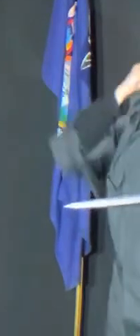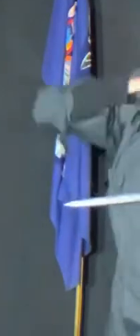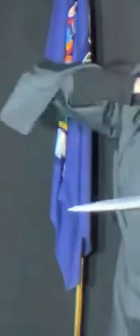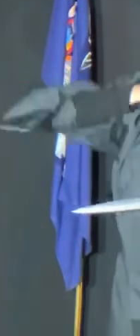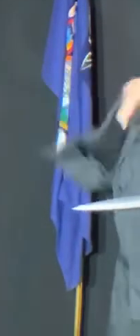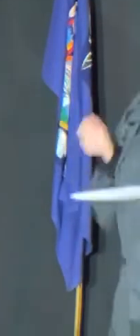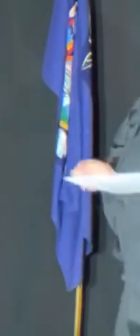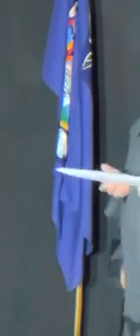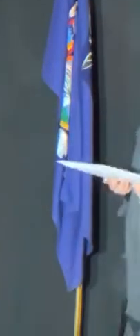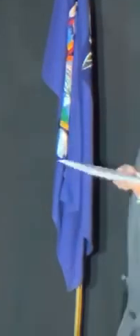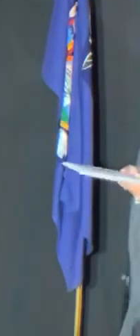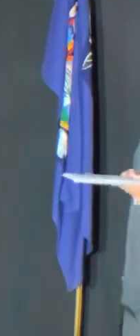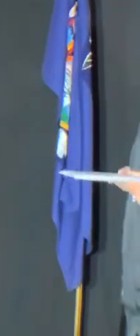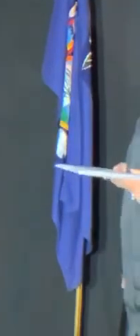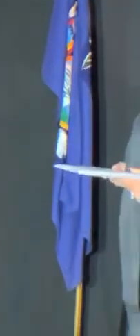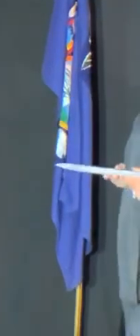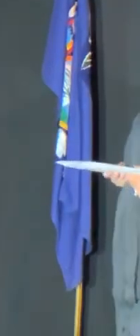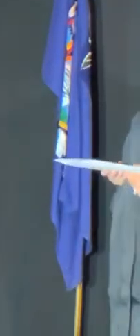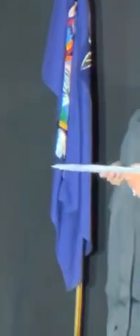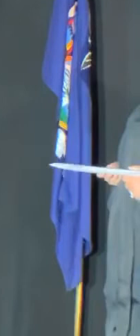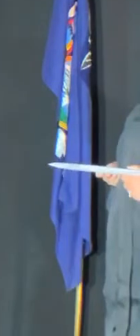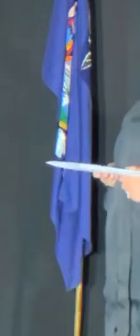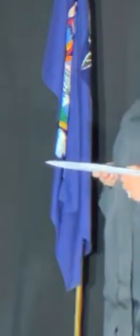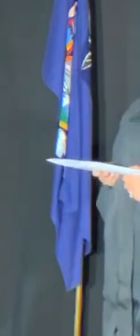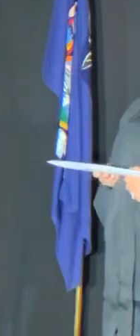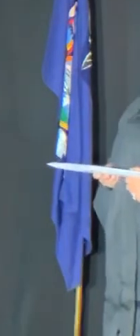Elizabeth Desitel.